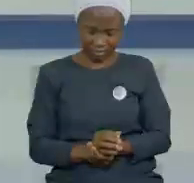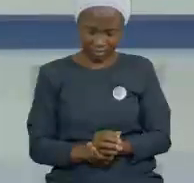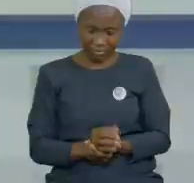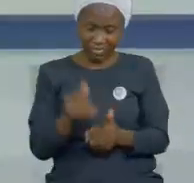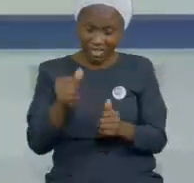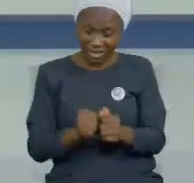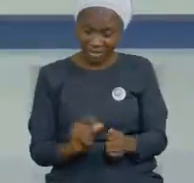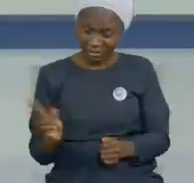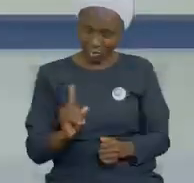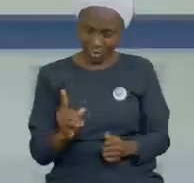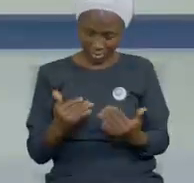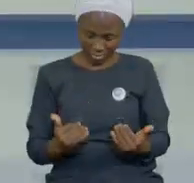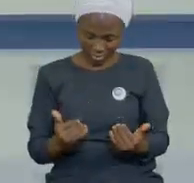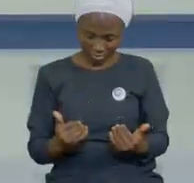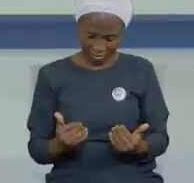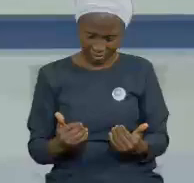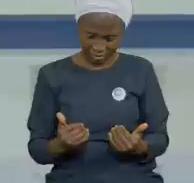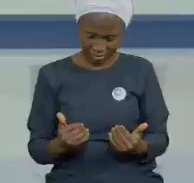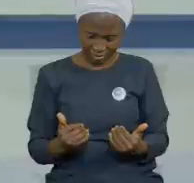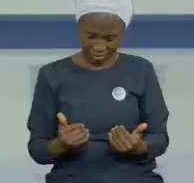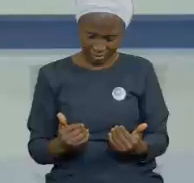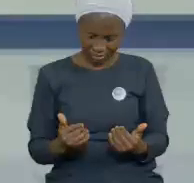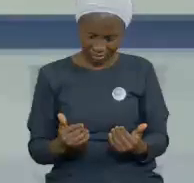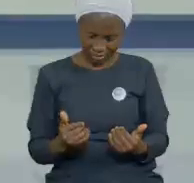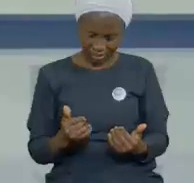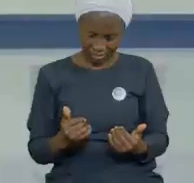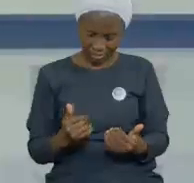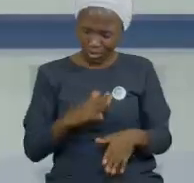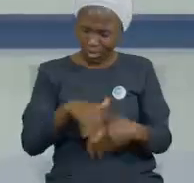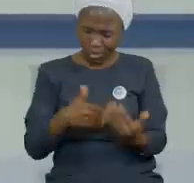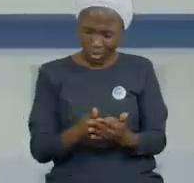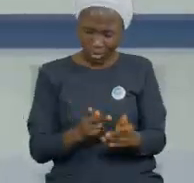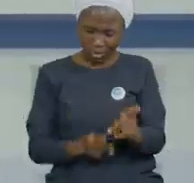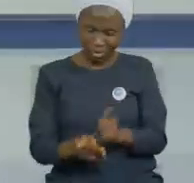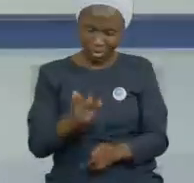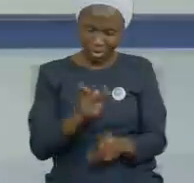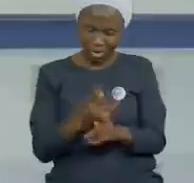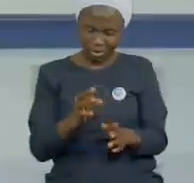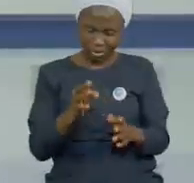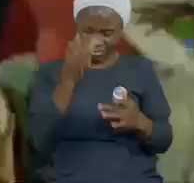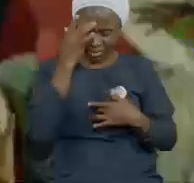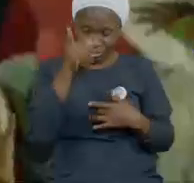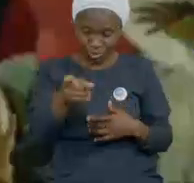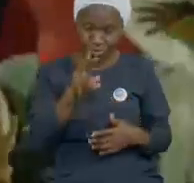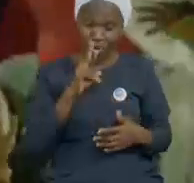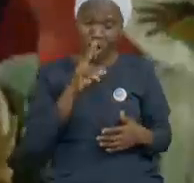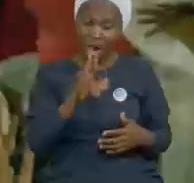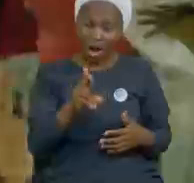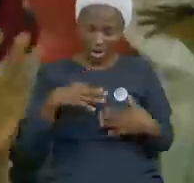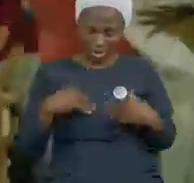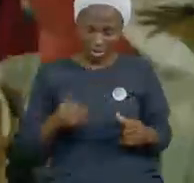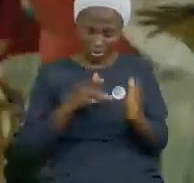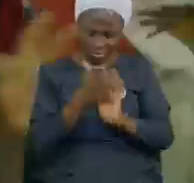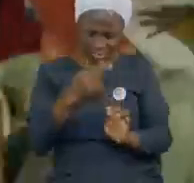Everywhere now, all manner of sickness, you are healed in Jesus' name.